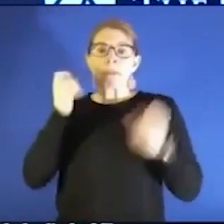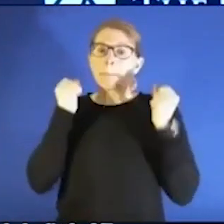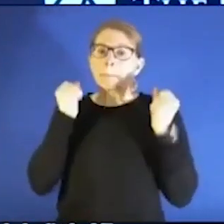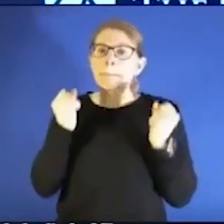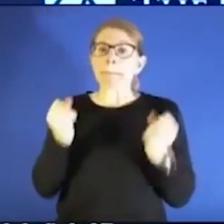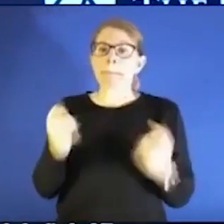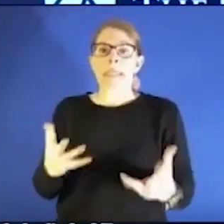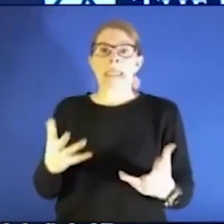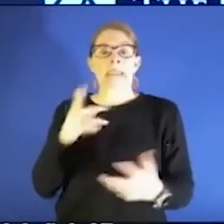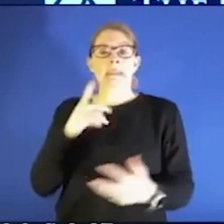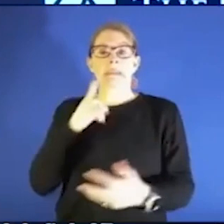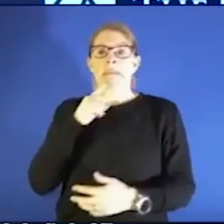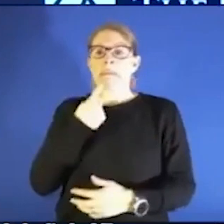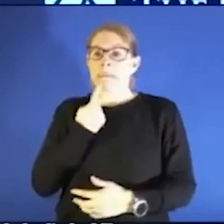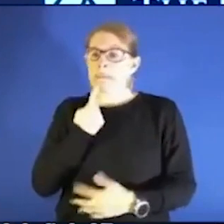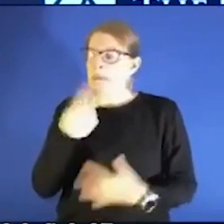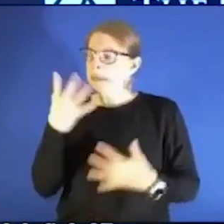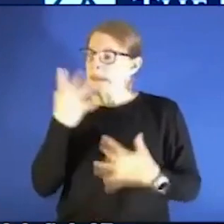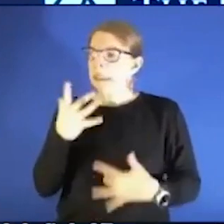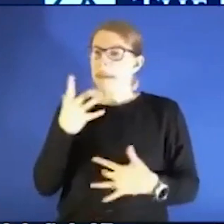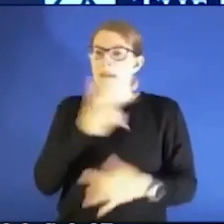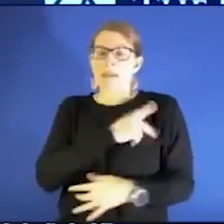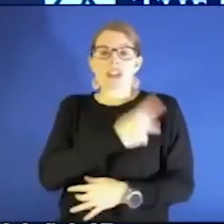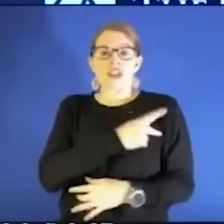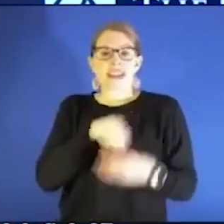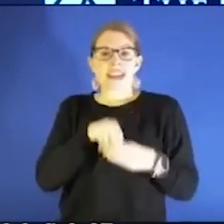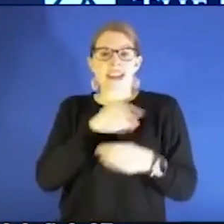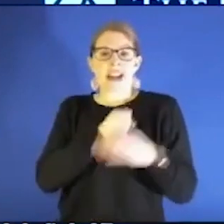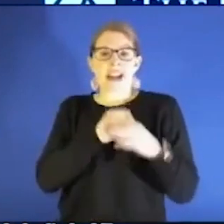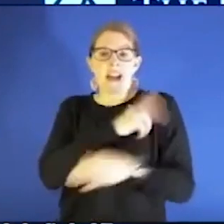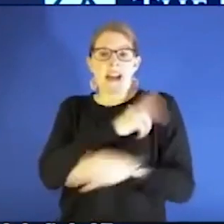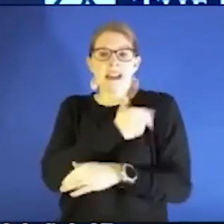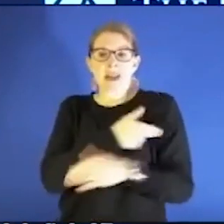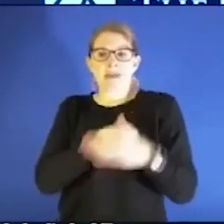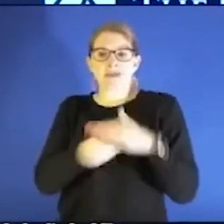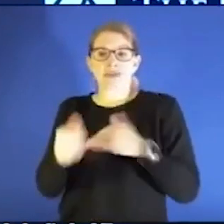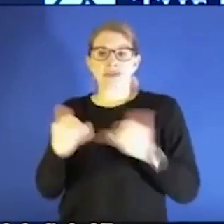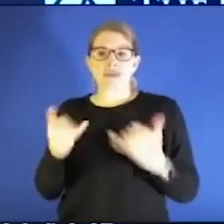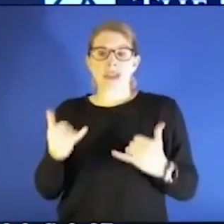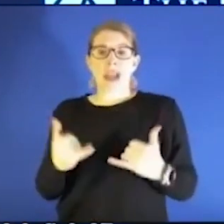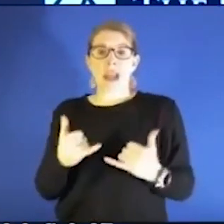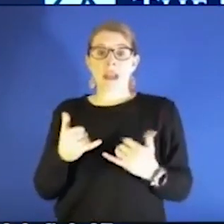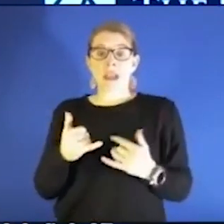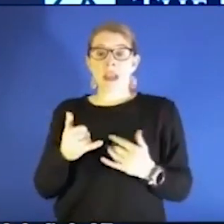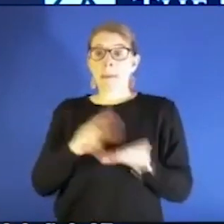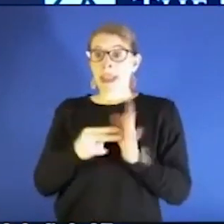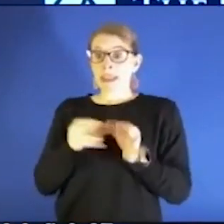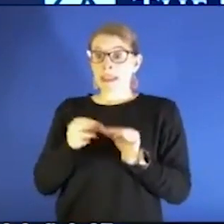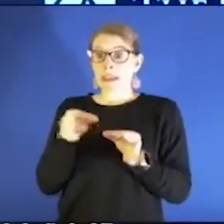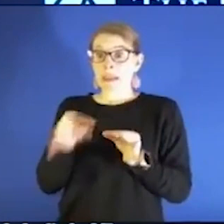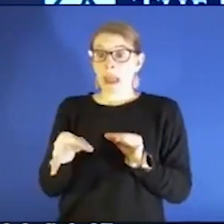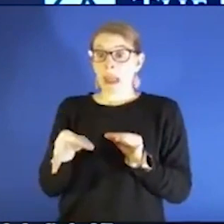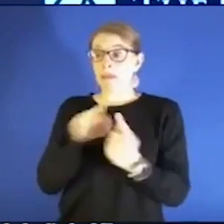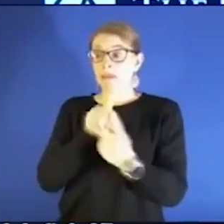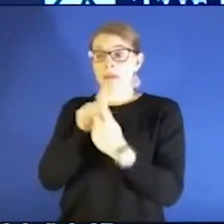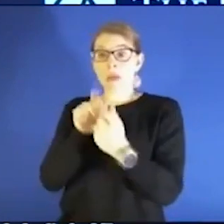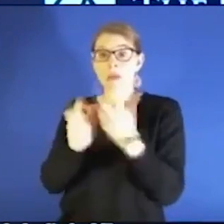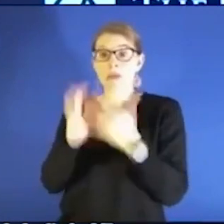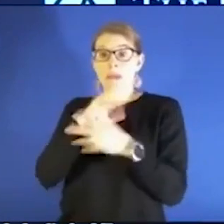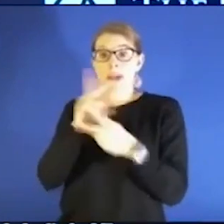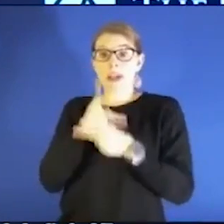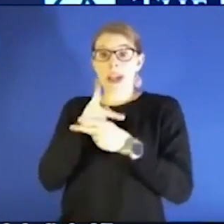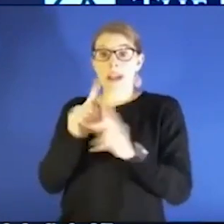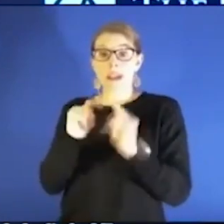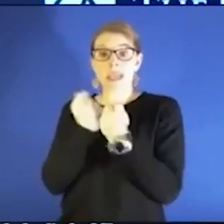sick patients in the hospital right now. And I don't know, was any of that a delay in coming to see their primary care team or their consulted